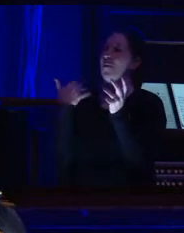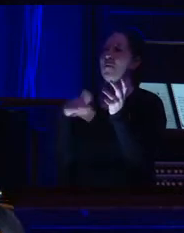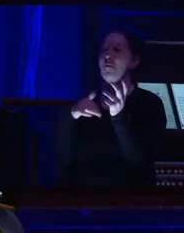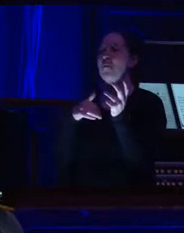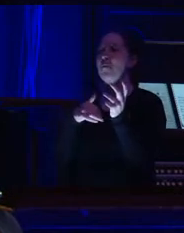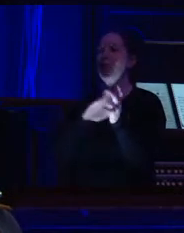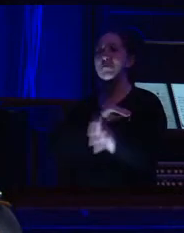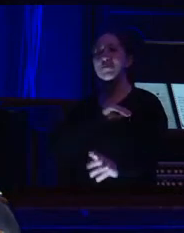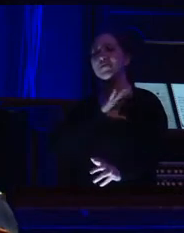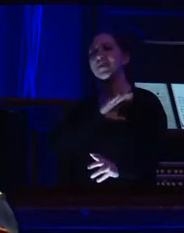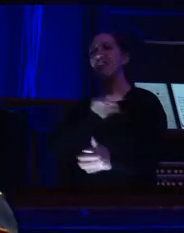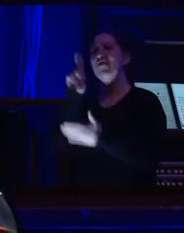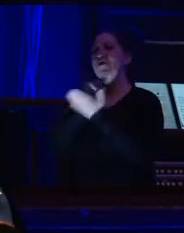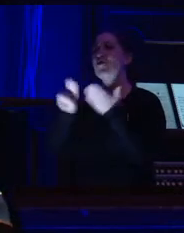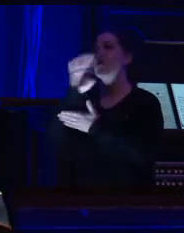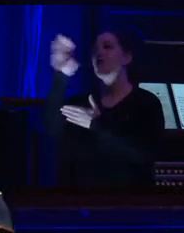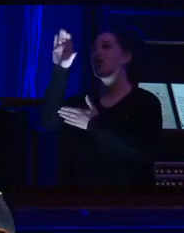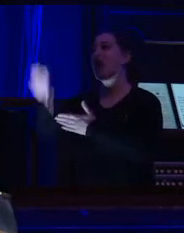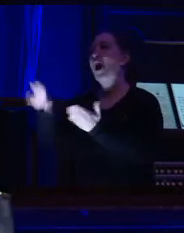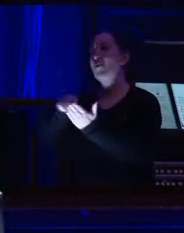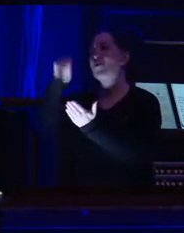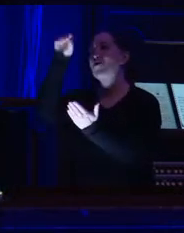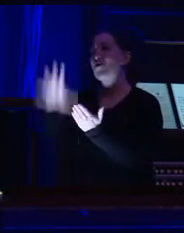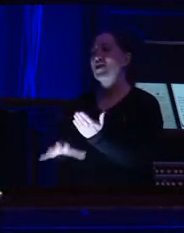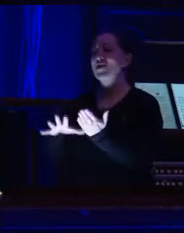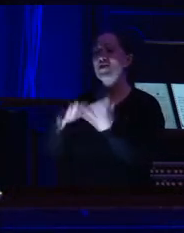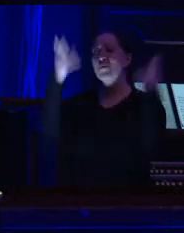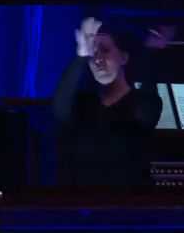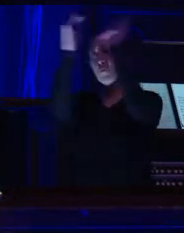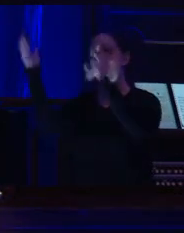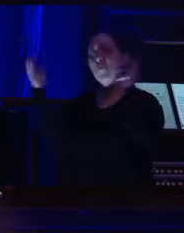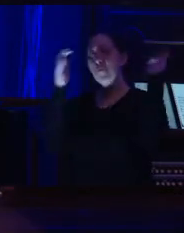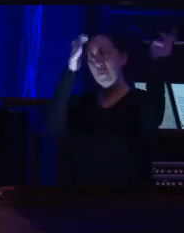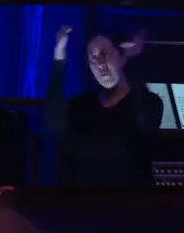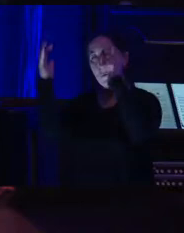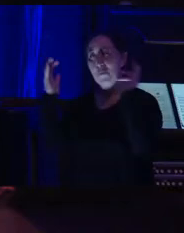imagine. Let's hear it for the University of Chicago students.